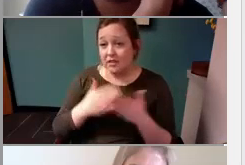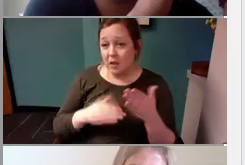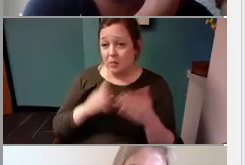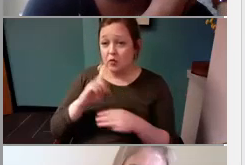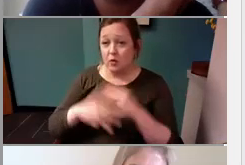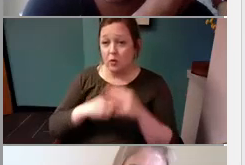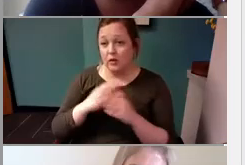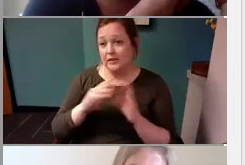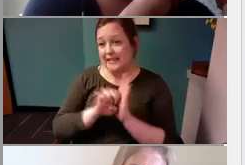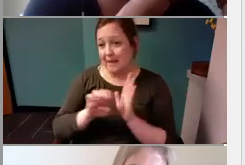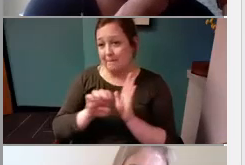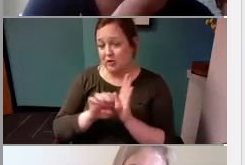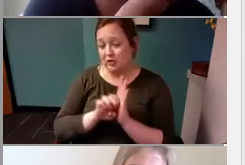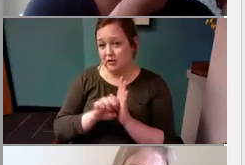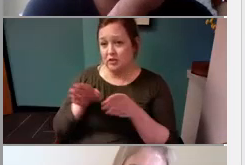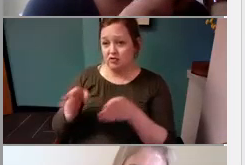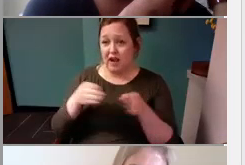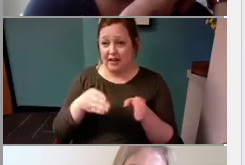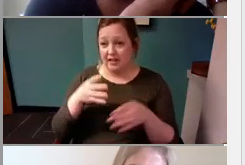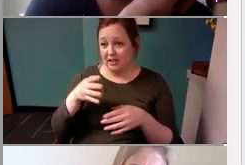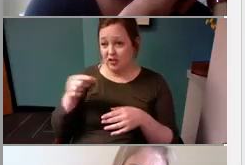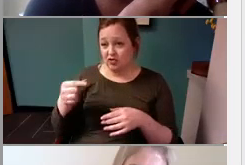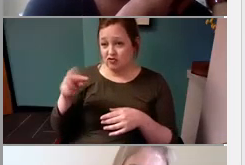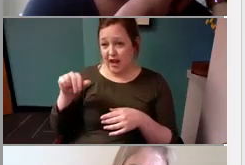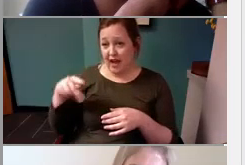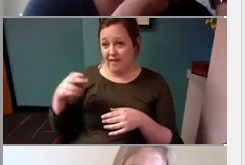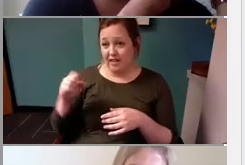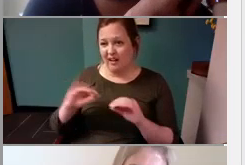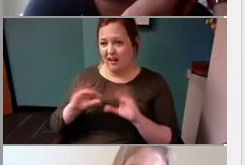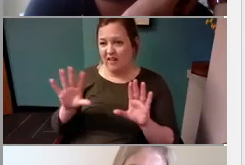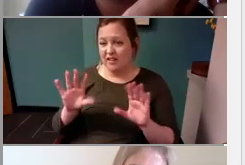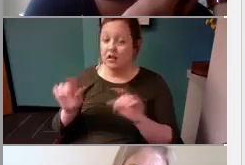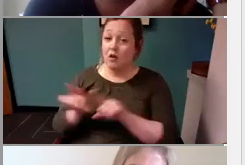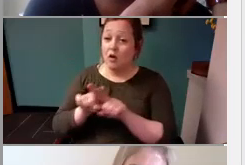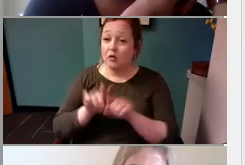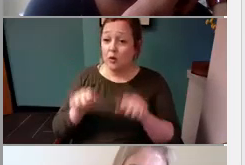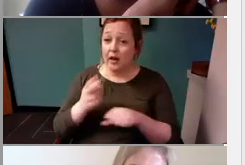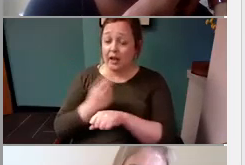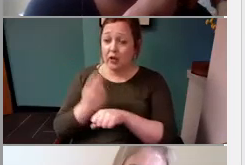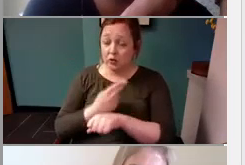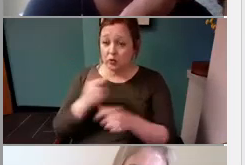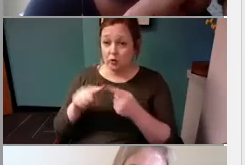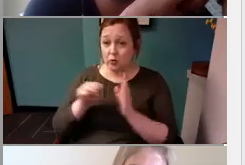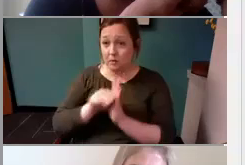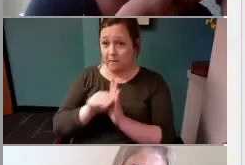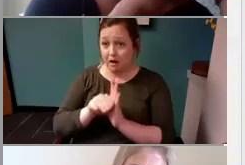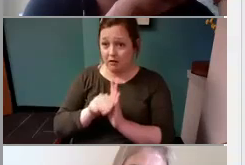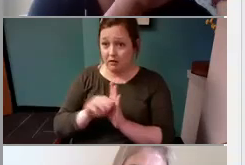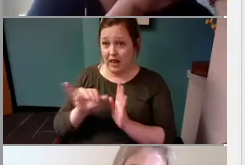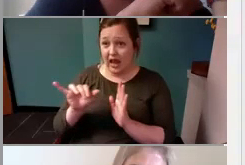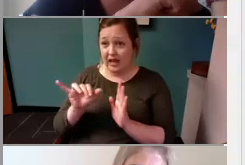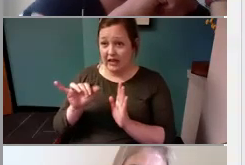are obvious, but you can also use them to model things like causalities, where you say that a particular